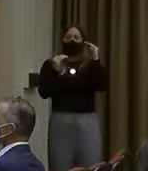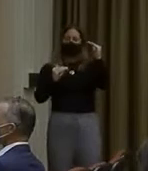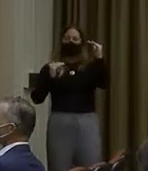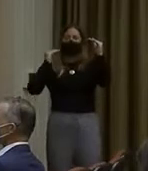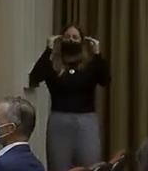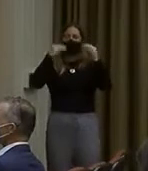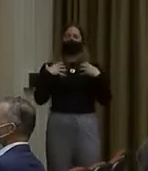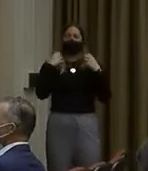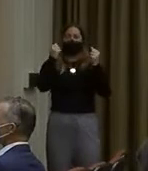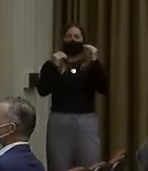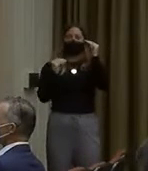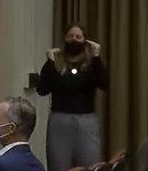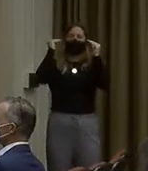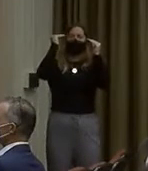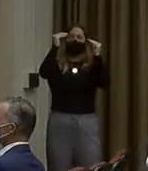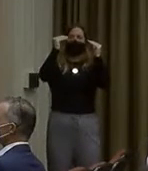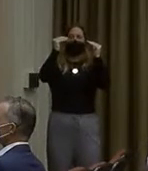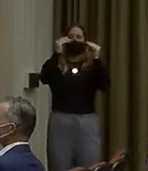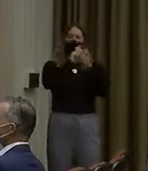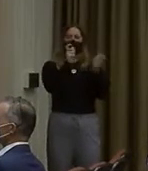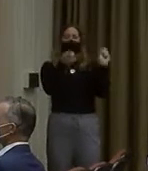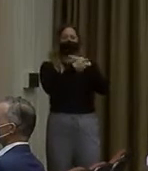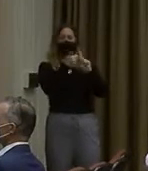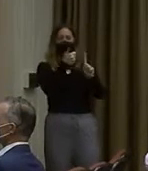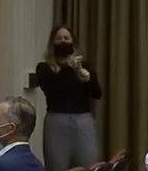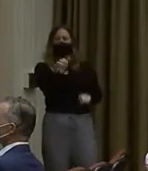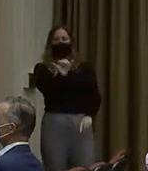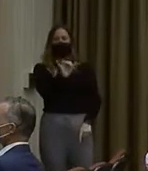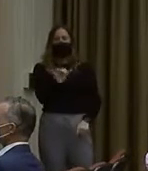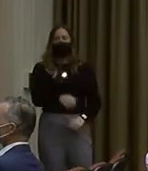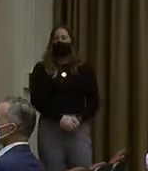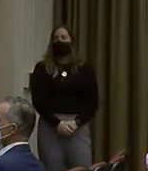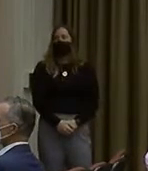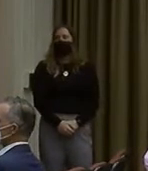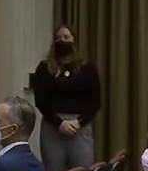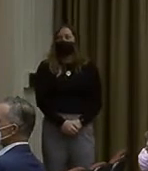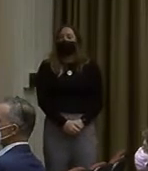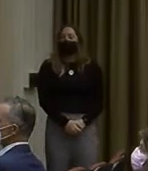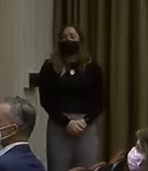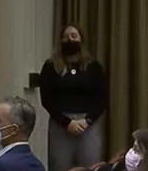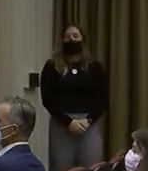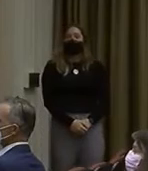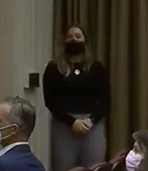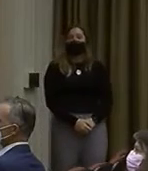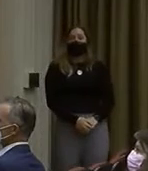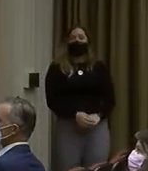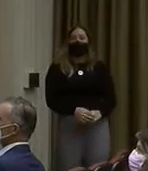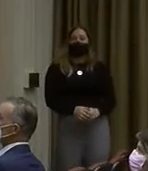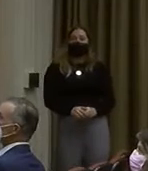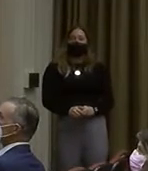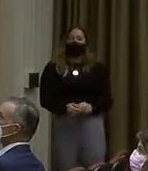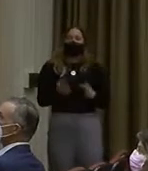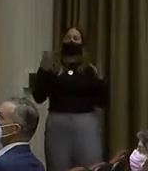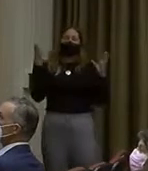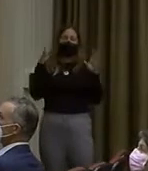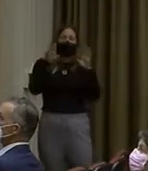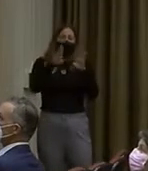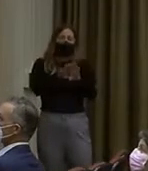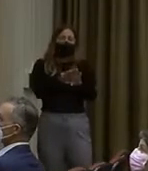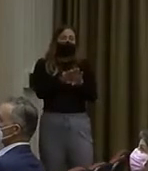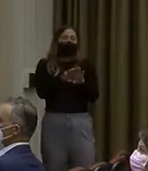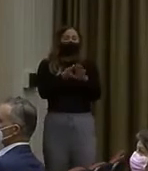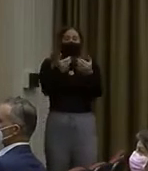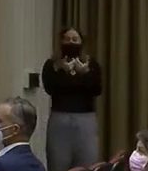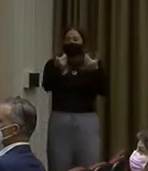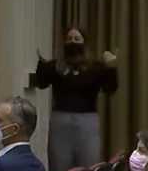while also transforming themselves. So in conclusion, rather than segregating older members of